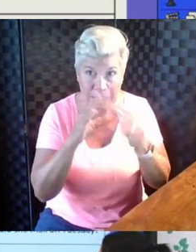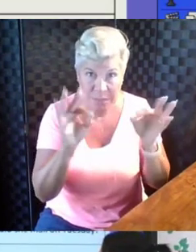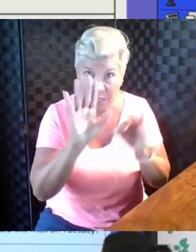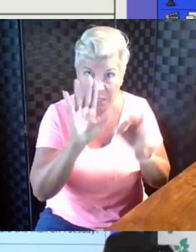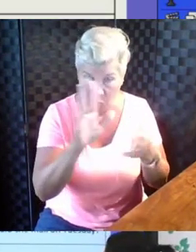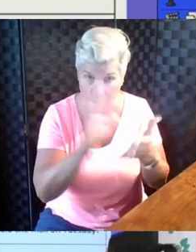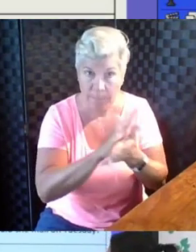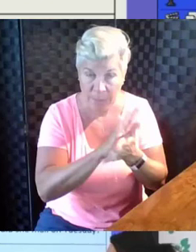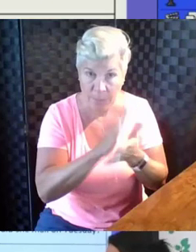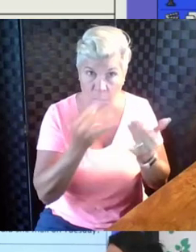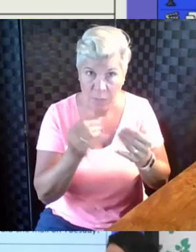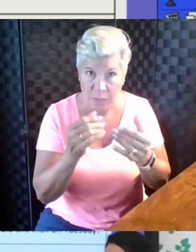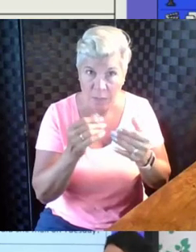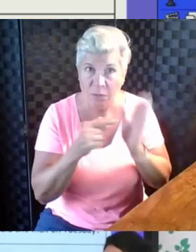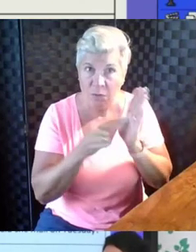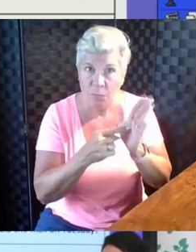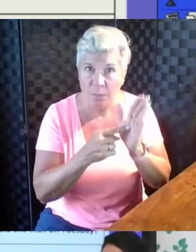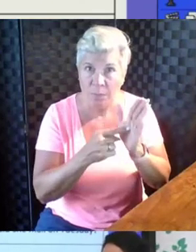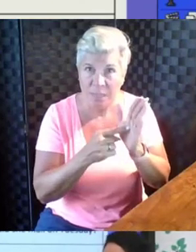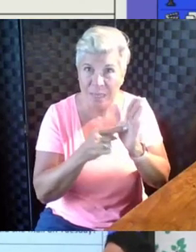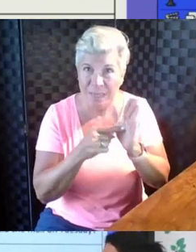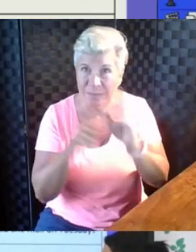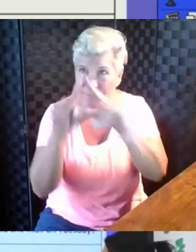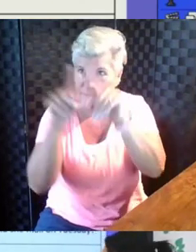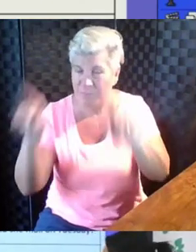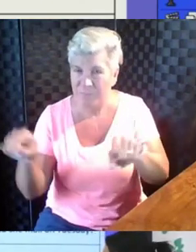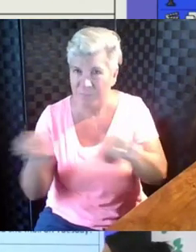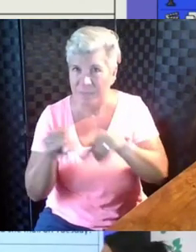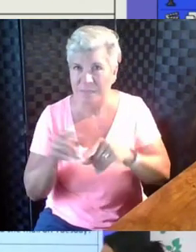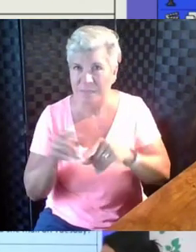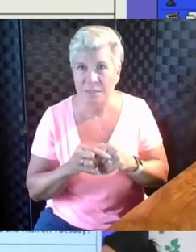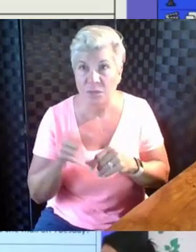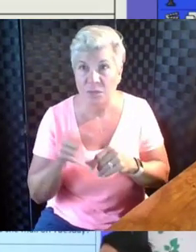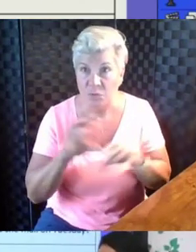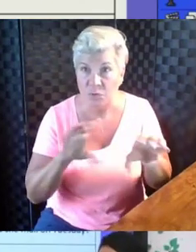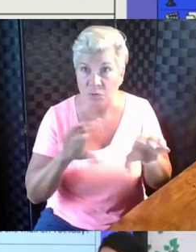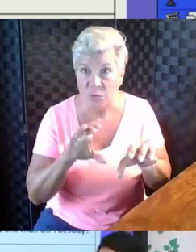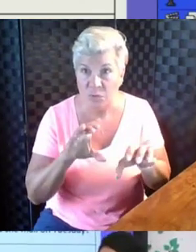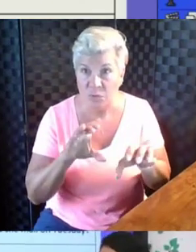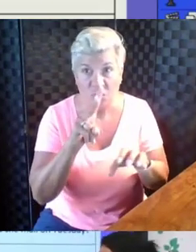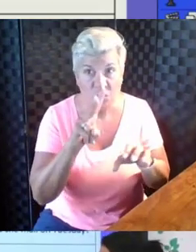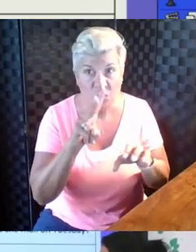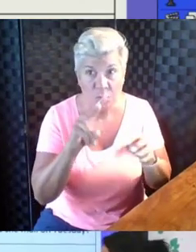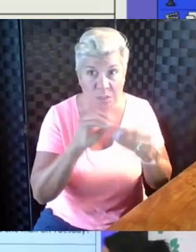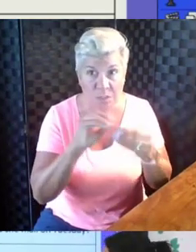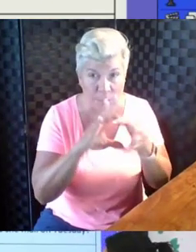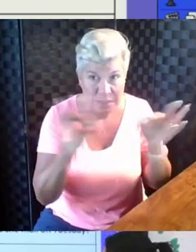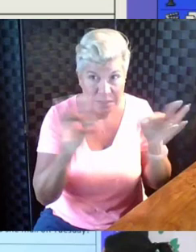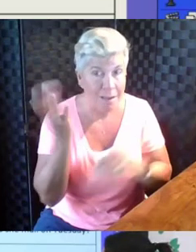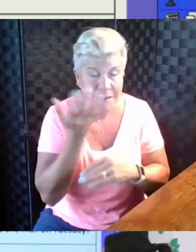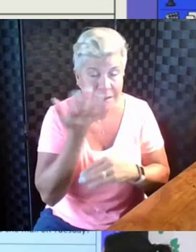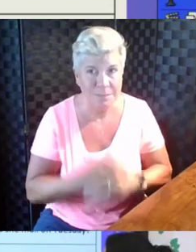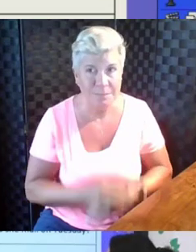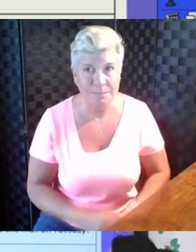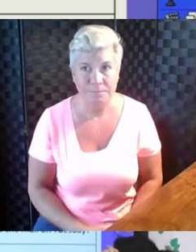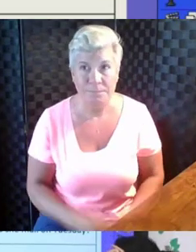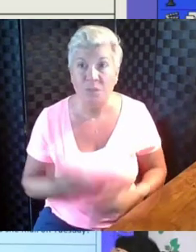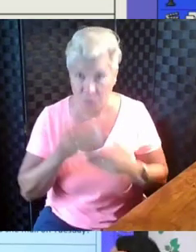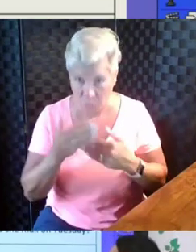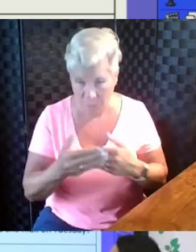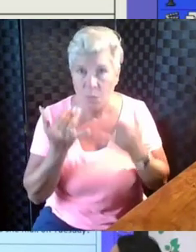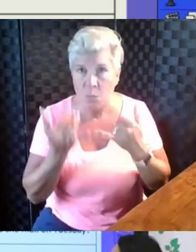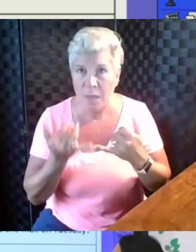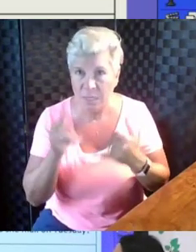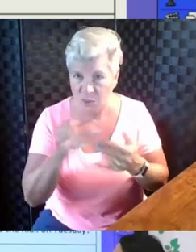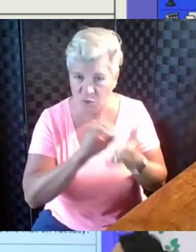on your paper that represents the model we just created. If you can do 2 equations, that's awesome. But